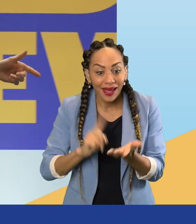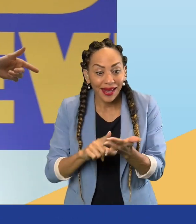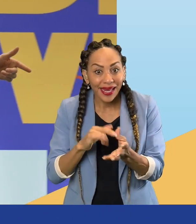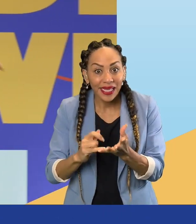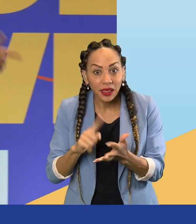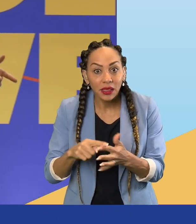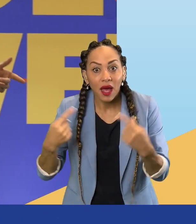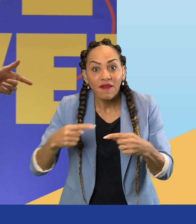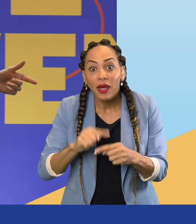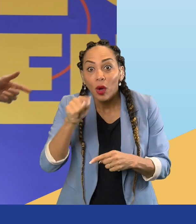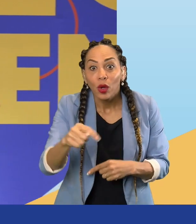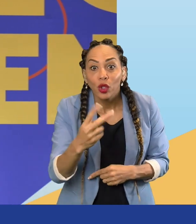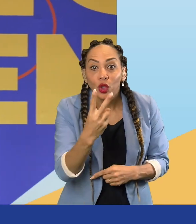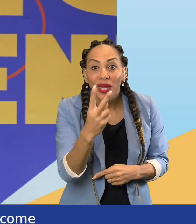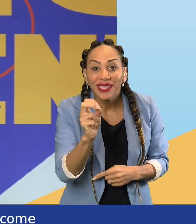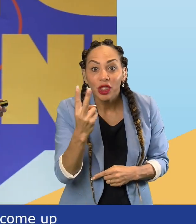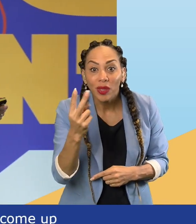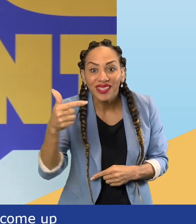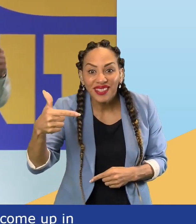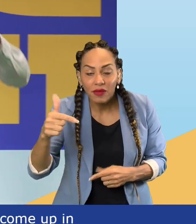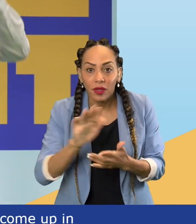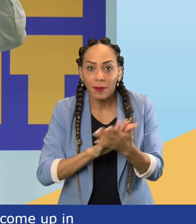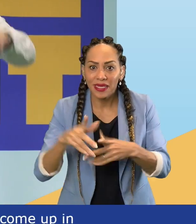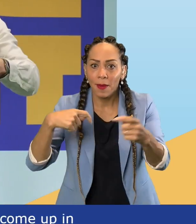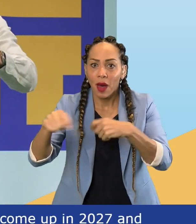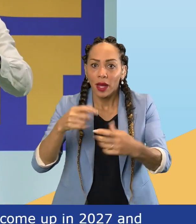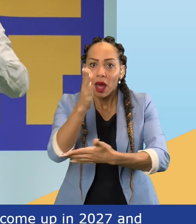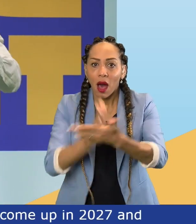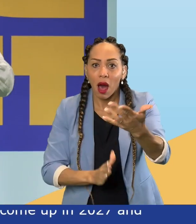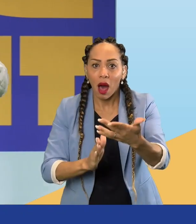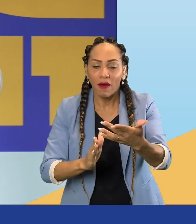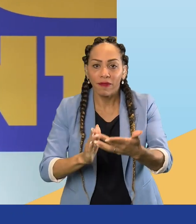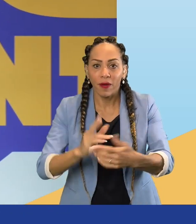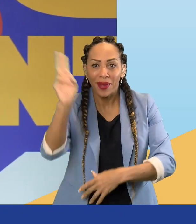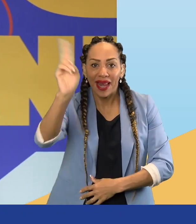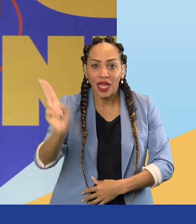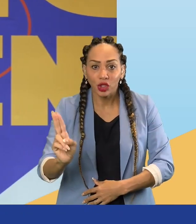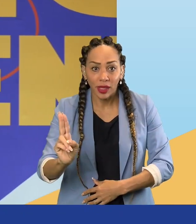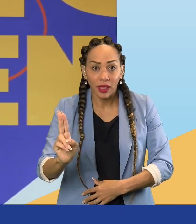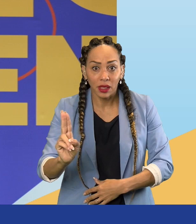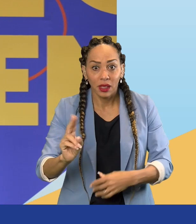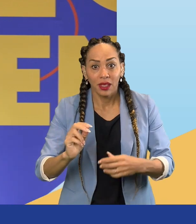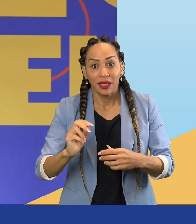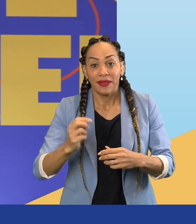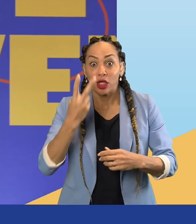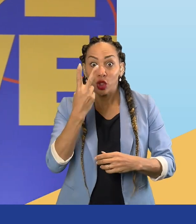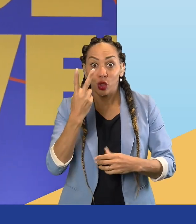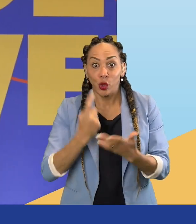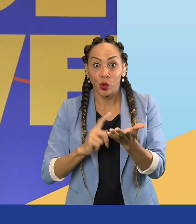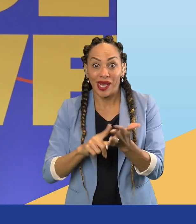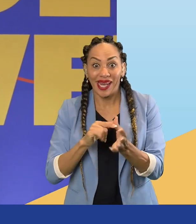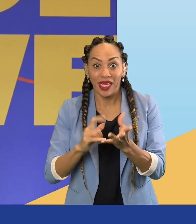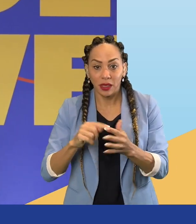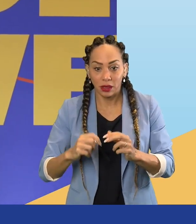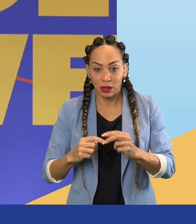2027, half the market will be electric. And then the next lease again, if you take 2 leases with us, by 2030,